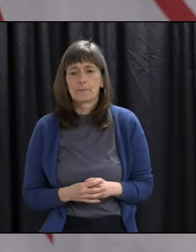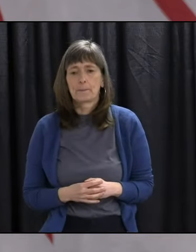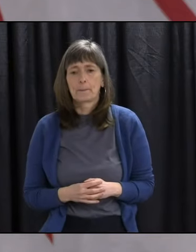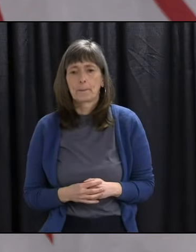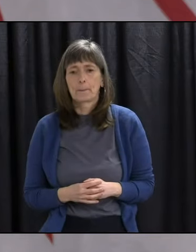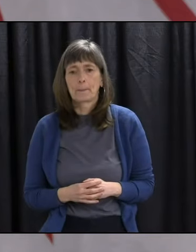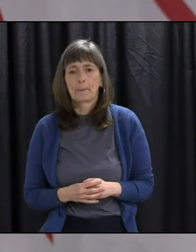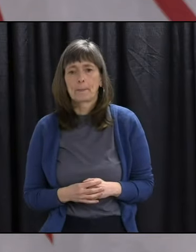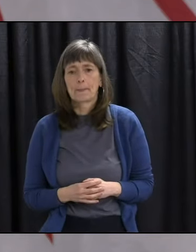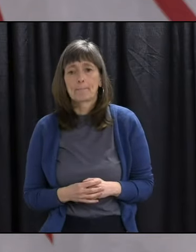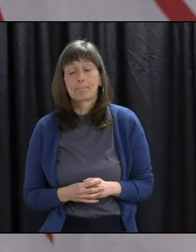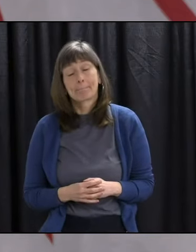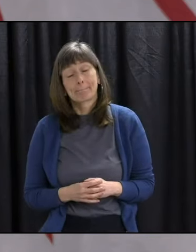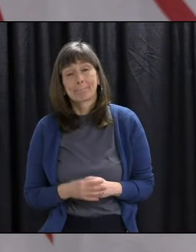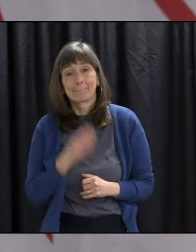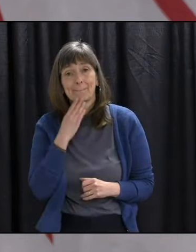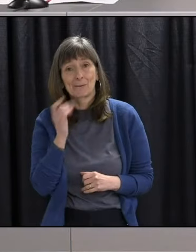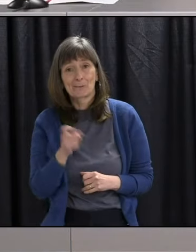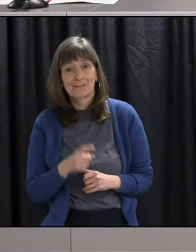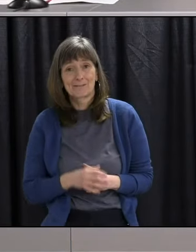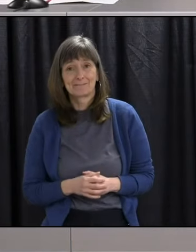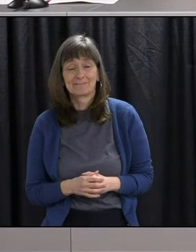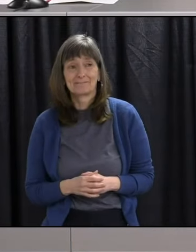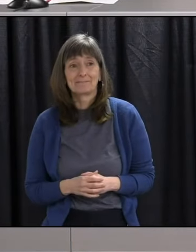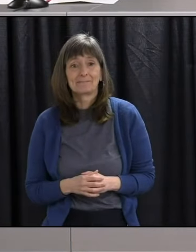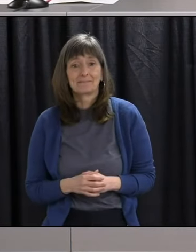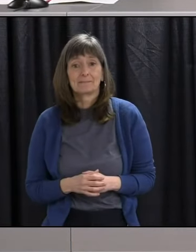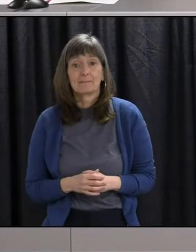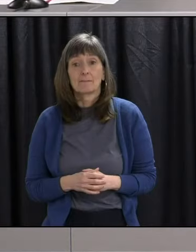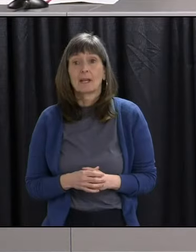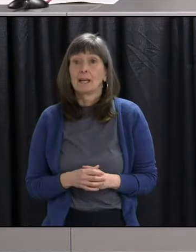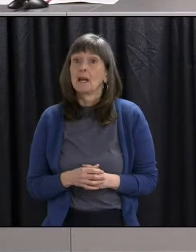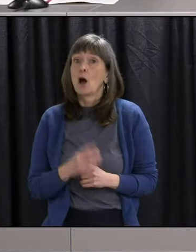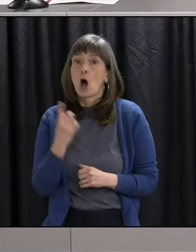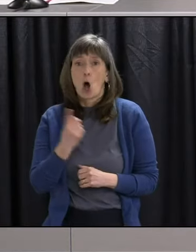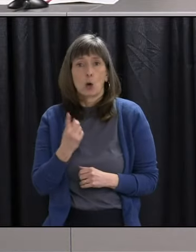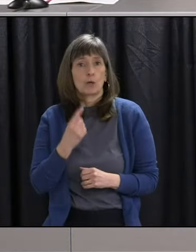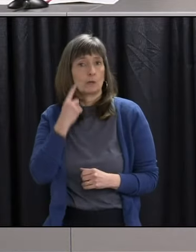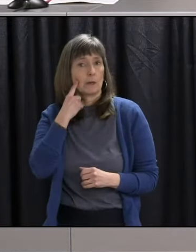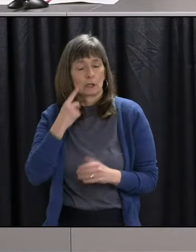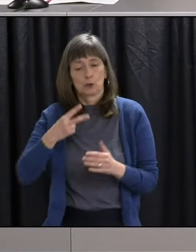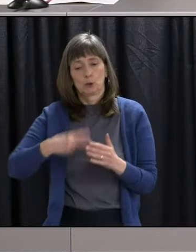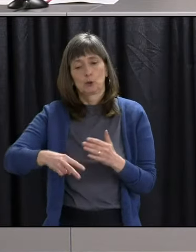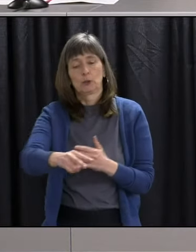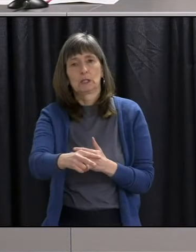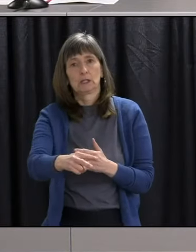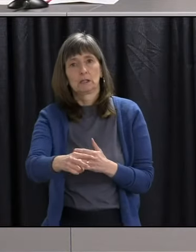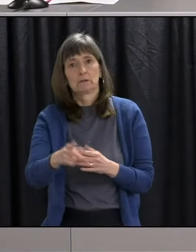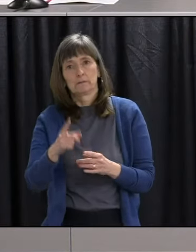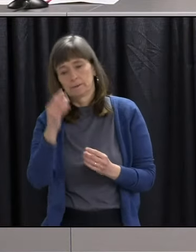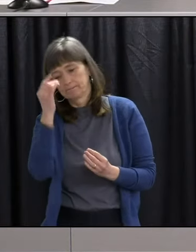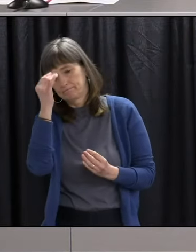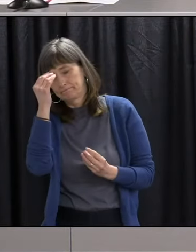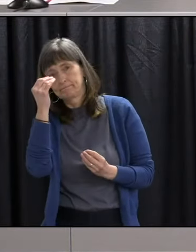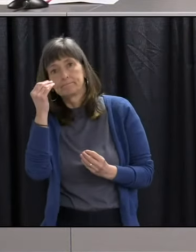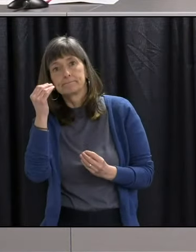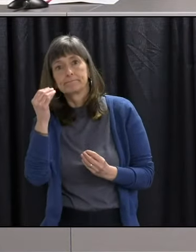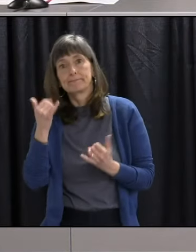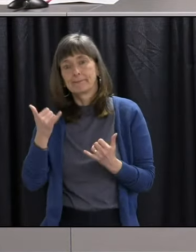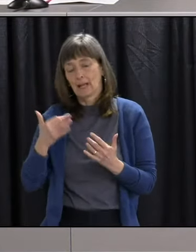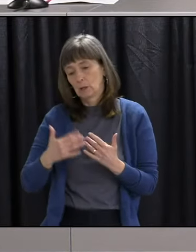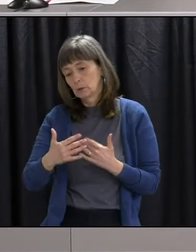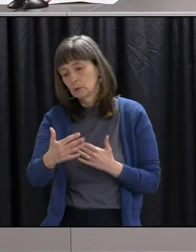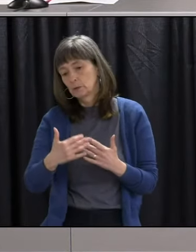measures? I think that's a really good question. Certainly with a 2-week lag for an incubation period, there has been considerable discussion about